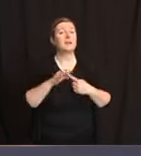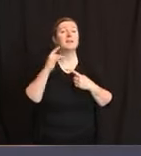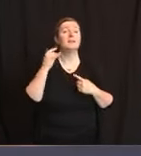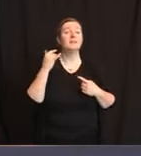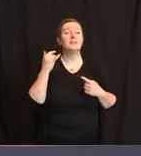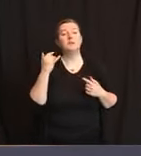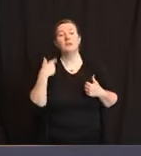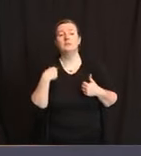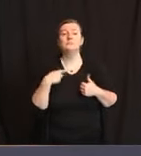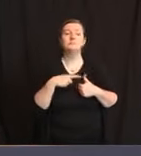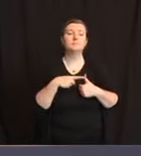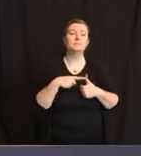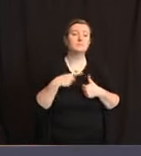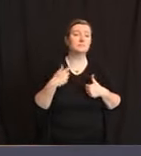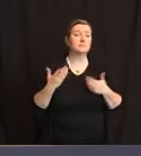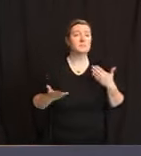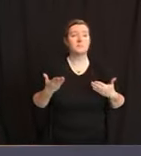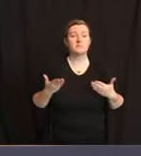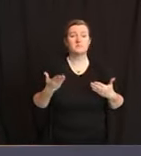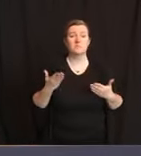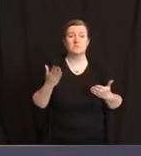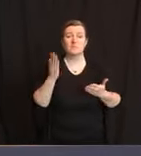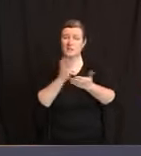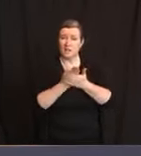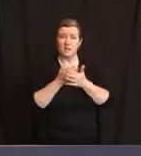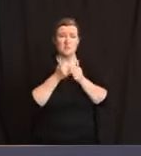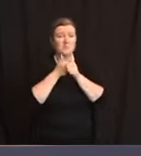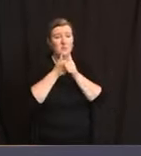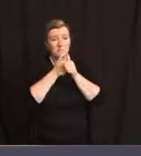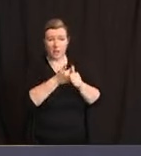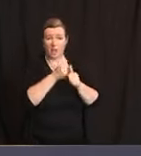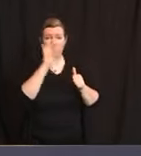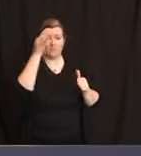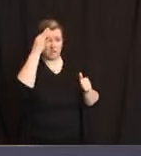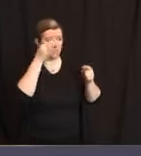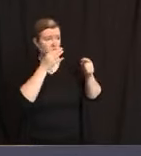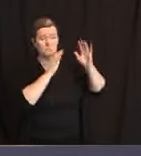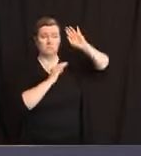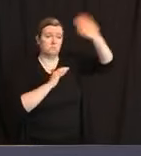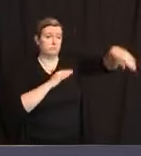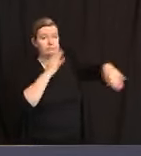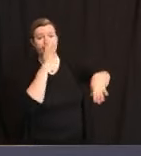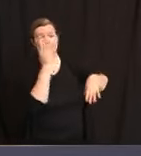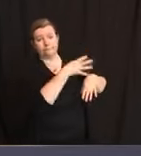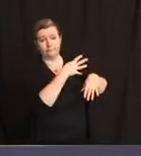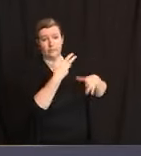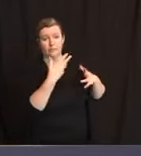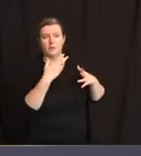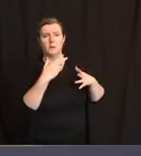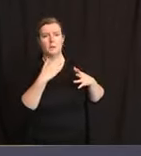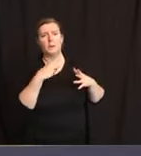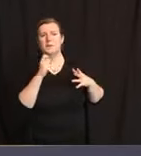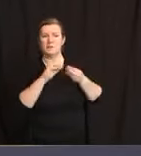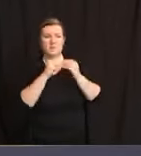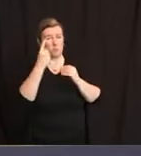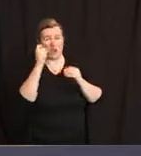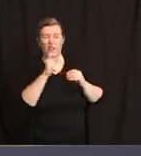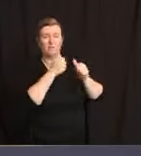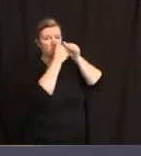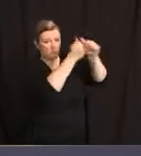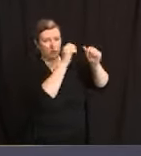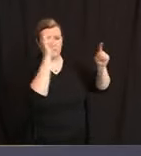stop complying, which I don't think will happen because New Jersey's been #1 in the American class in terms of doing the right thing, or if we have